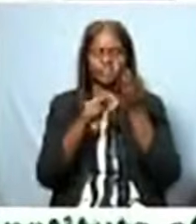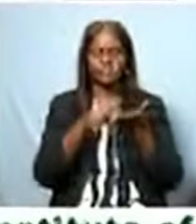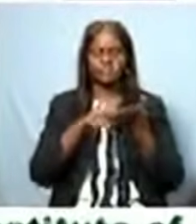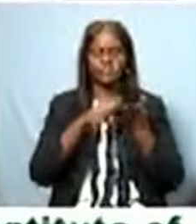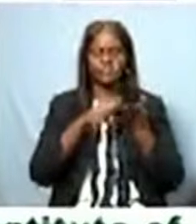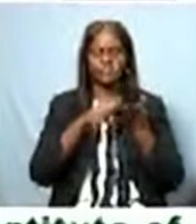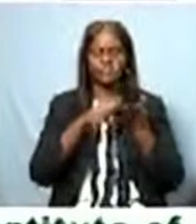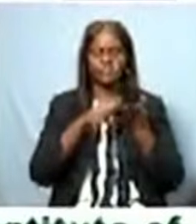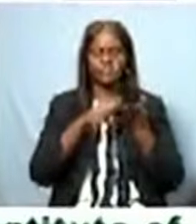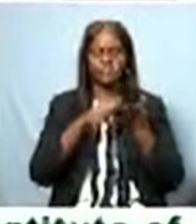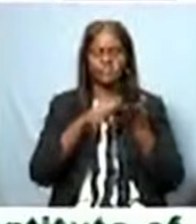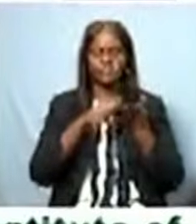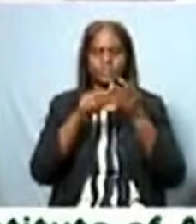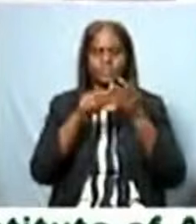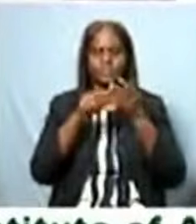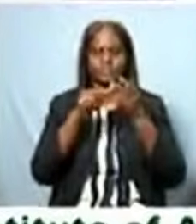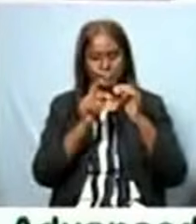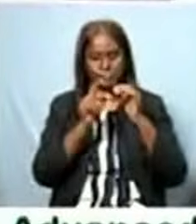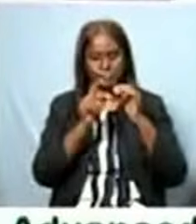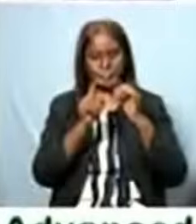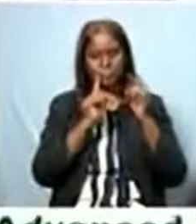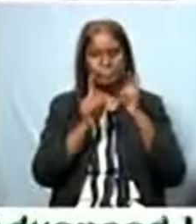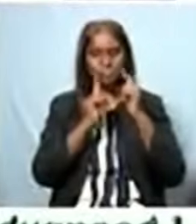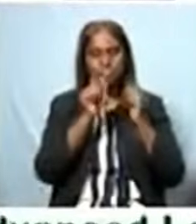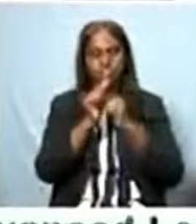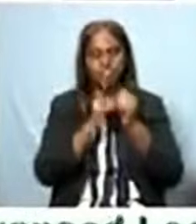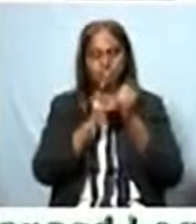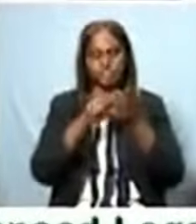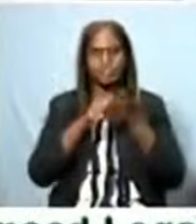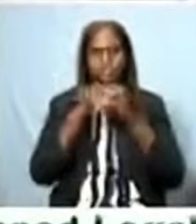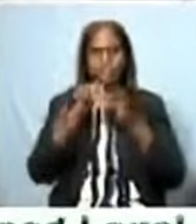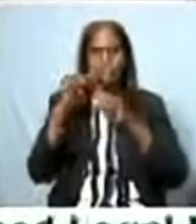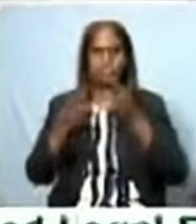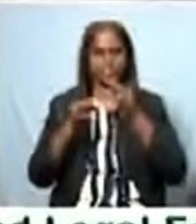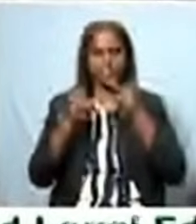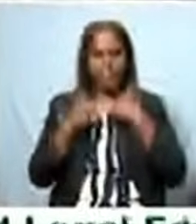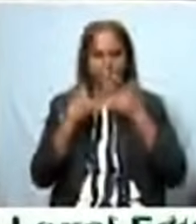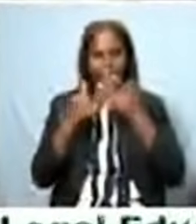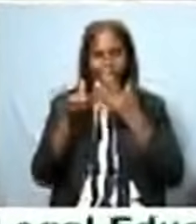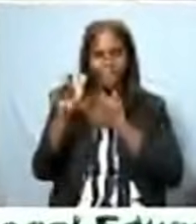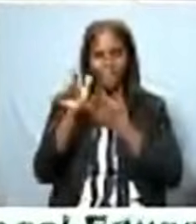representation in court. Talks about representation in court. The lawyer comes